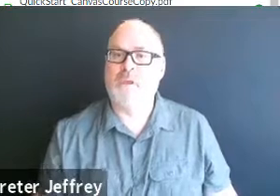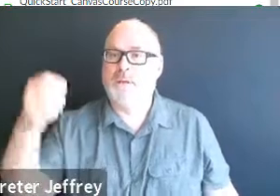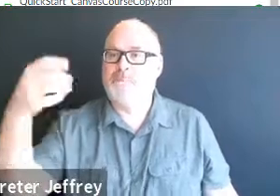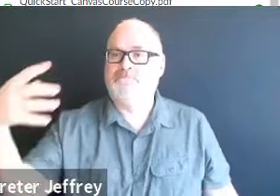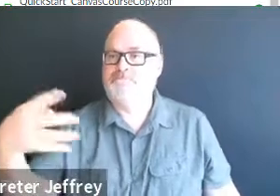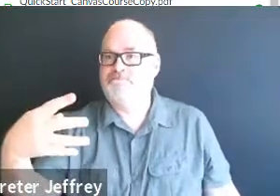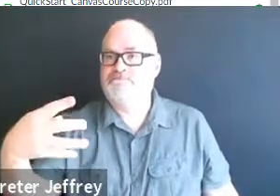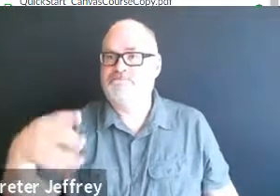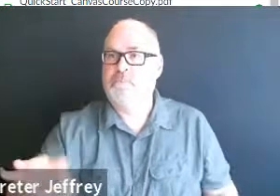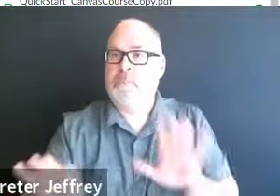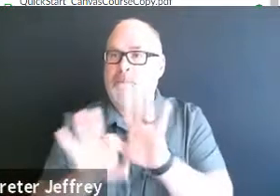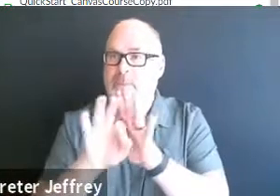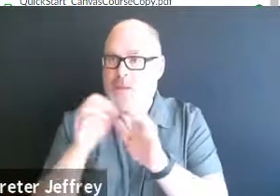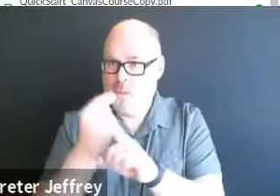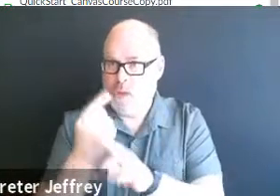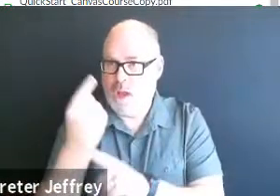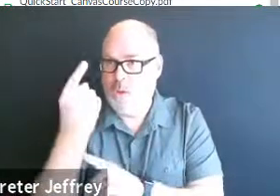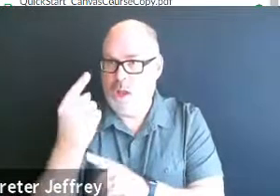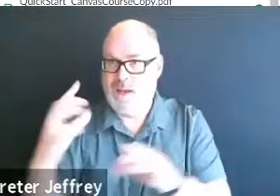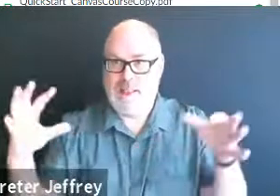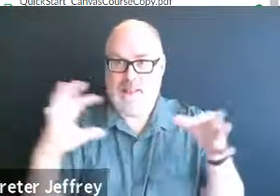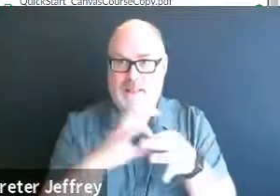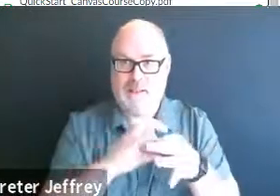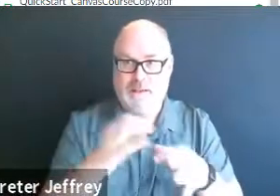select which document it linked,